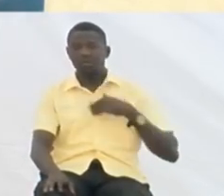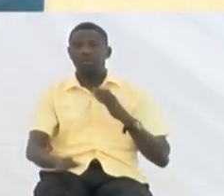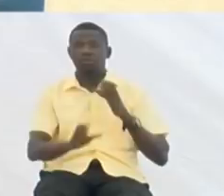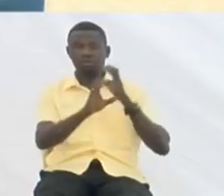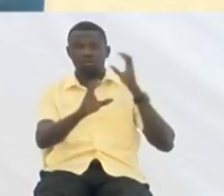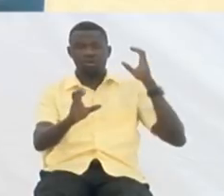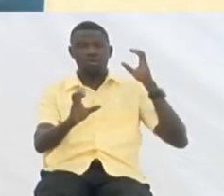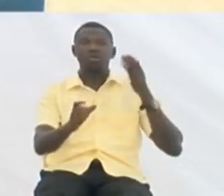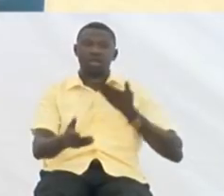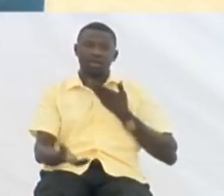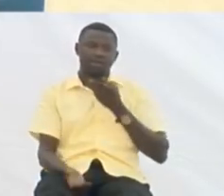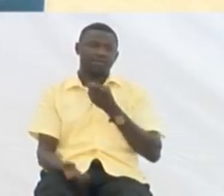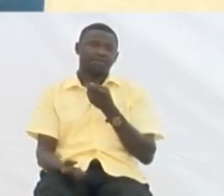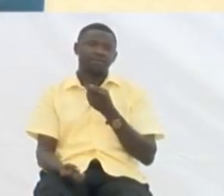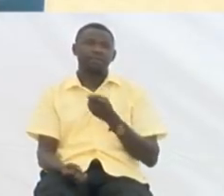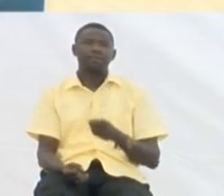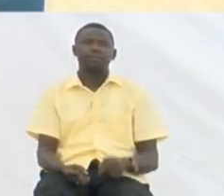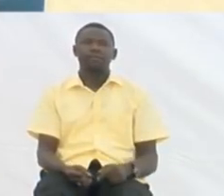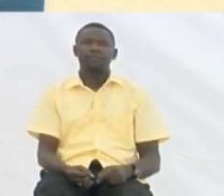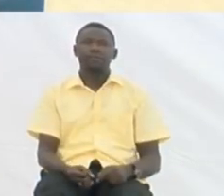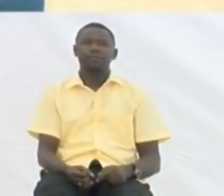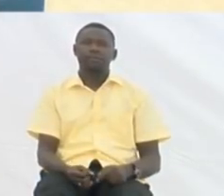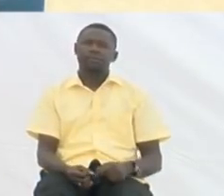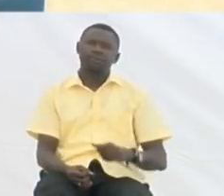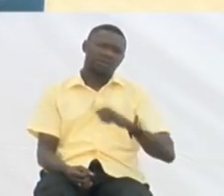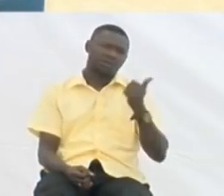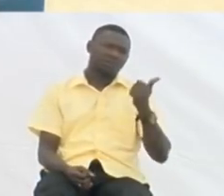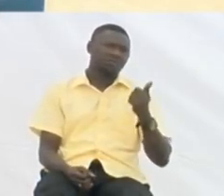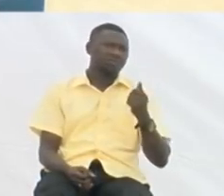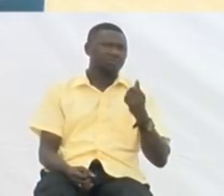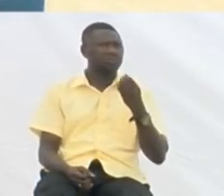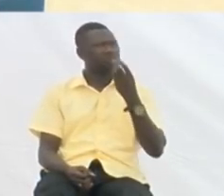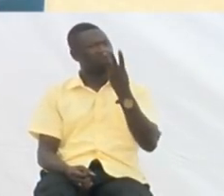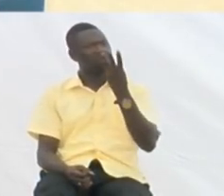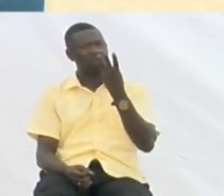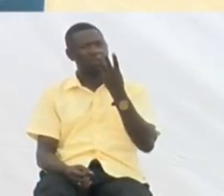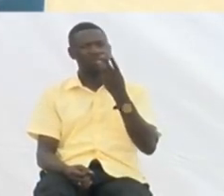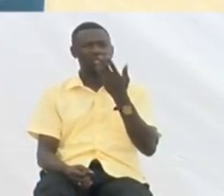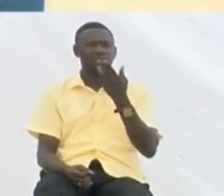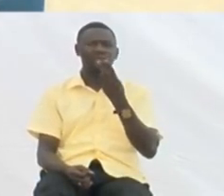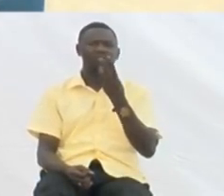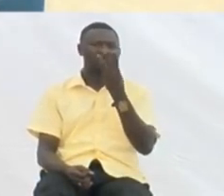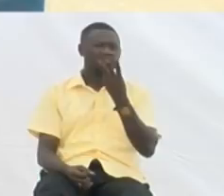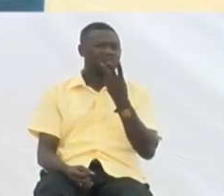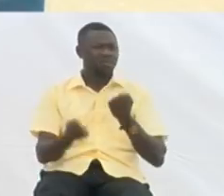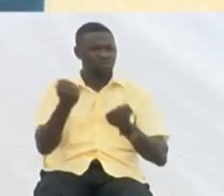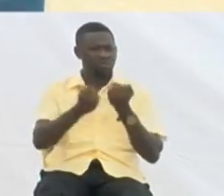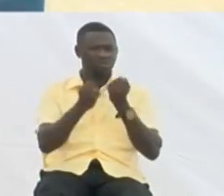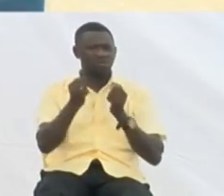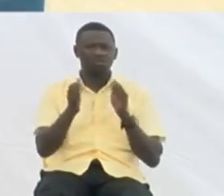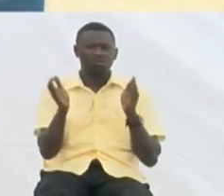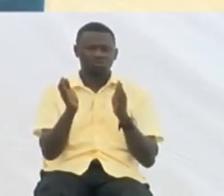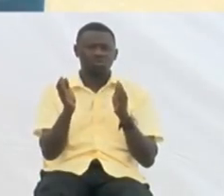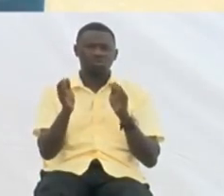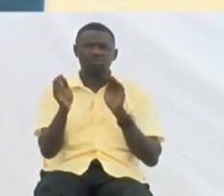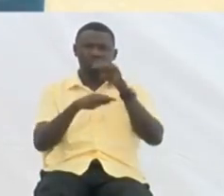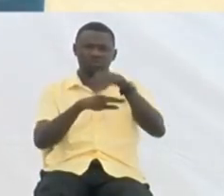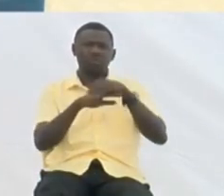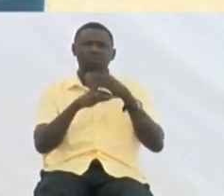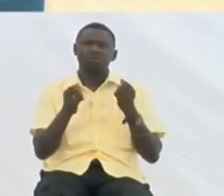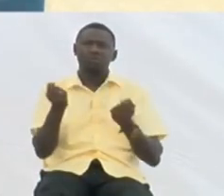with a boss. Madoa ni motor di saba. And probably with three other vehicles. Ni aje mba